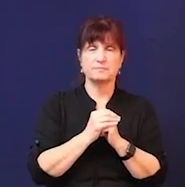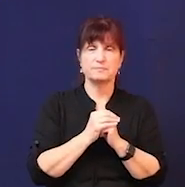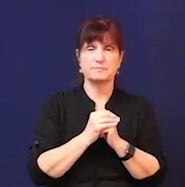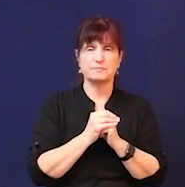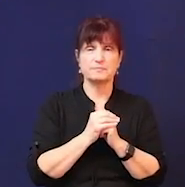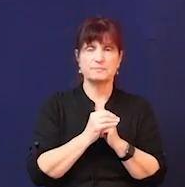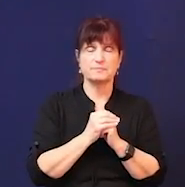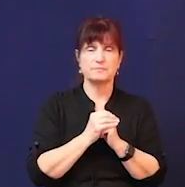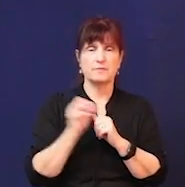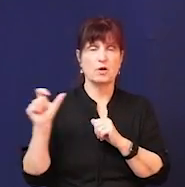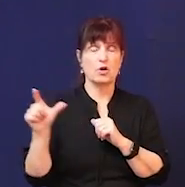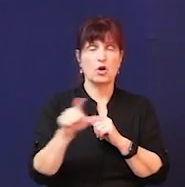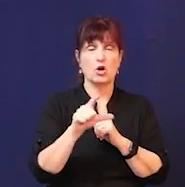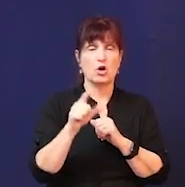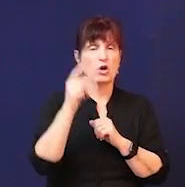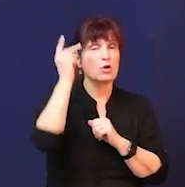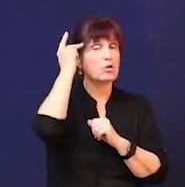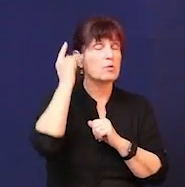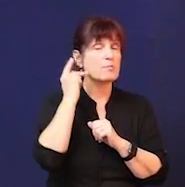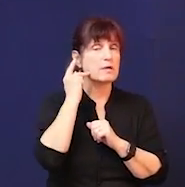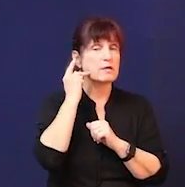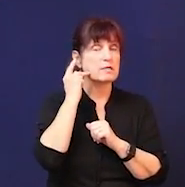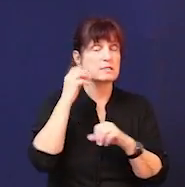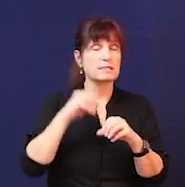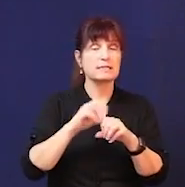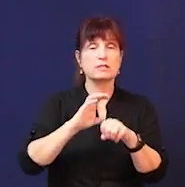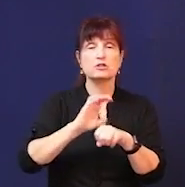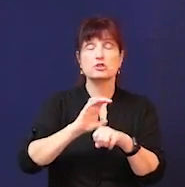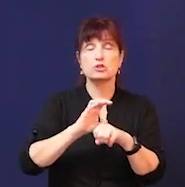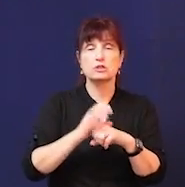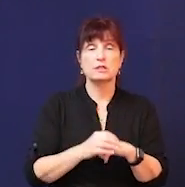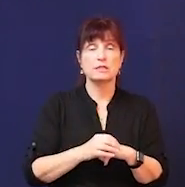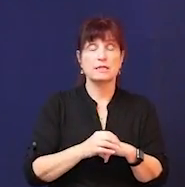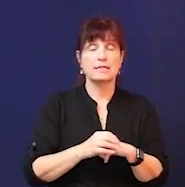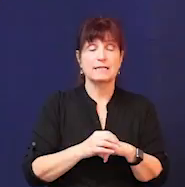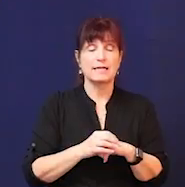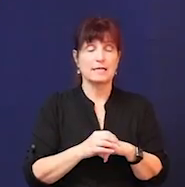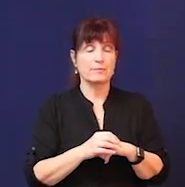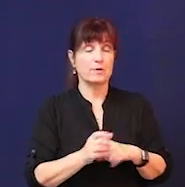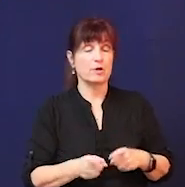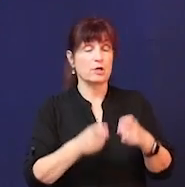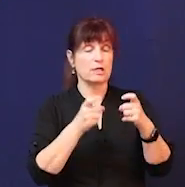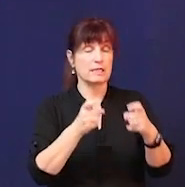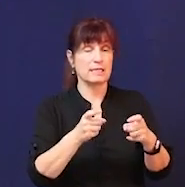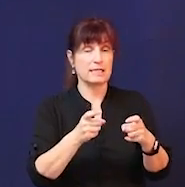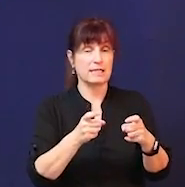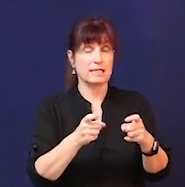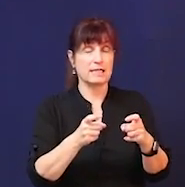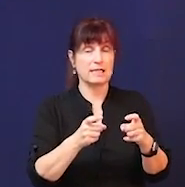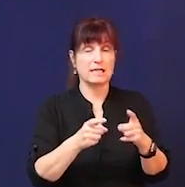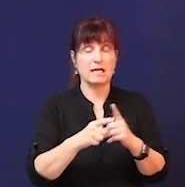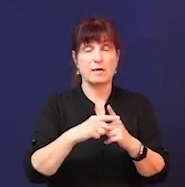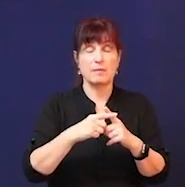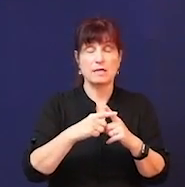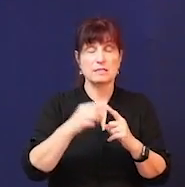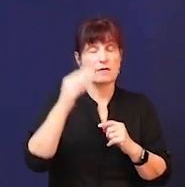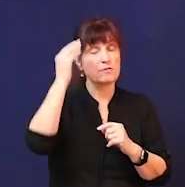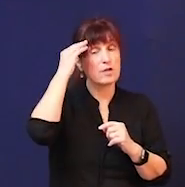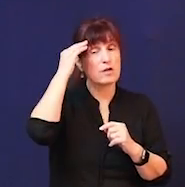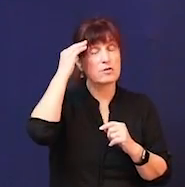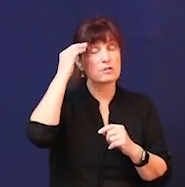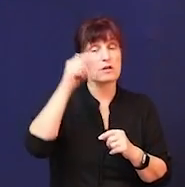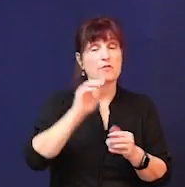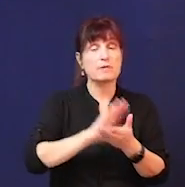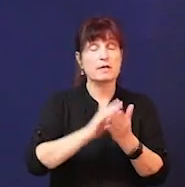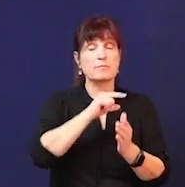let us pray to the Lord. Lord, hear our prayer. For our young people, that they may find a joyful faith in their families